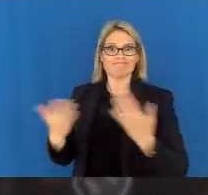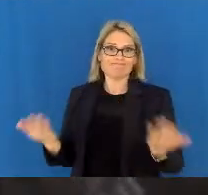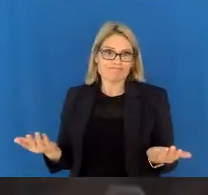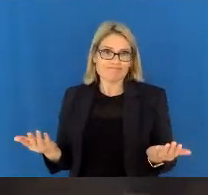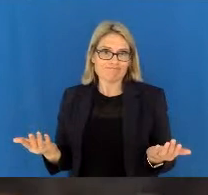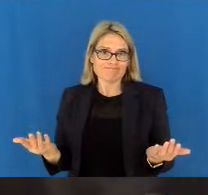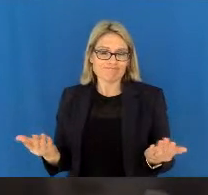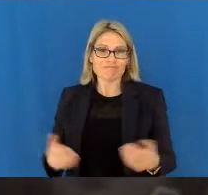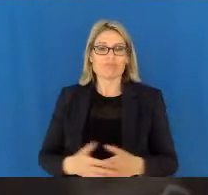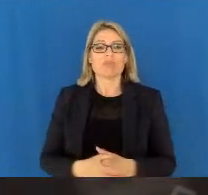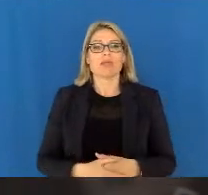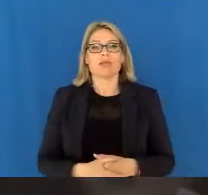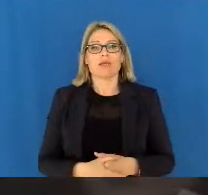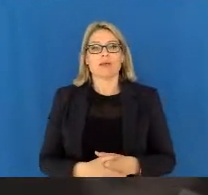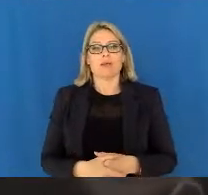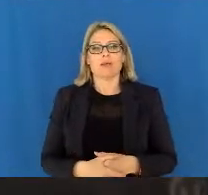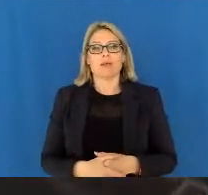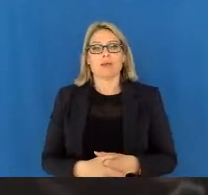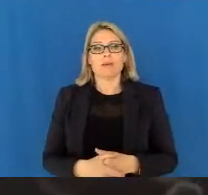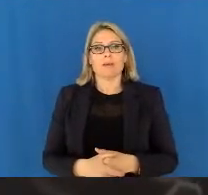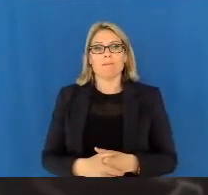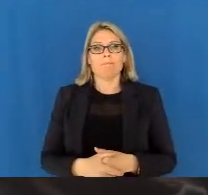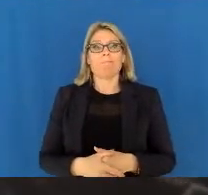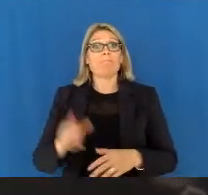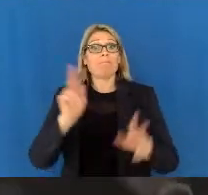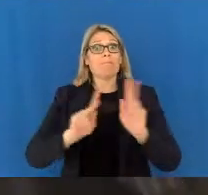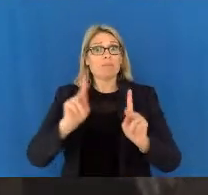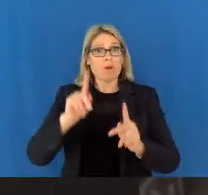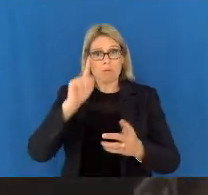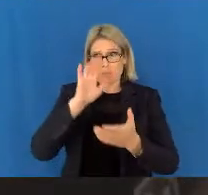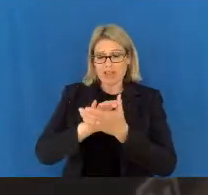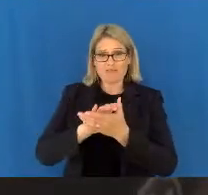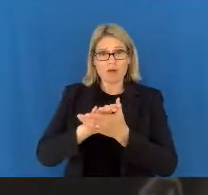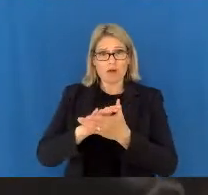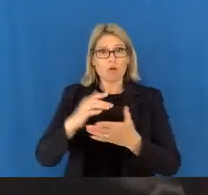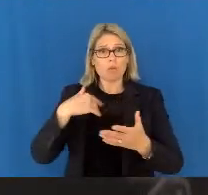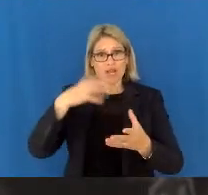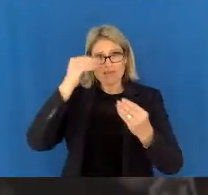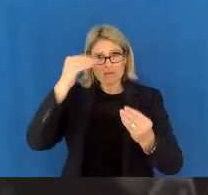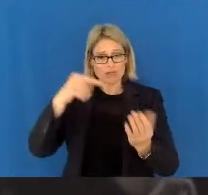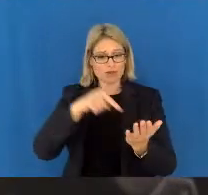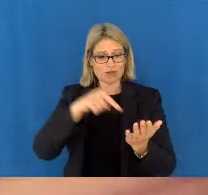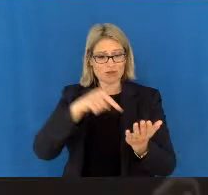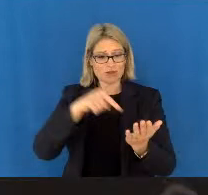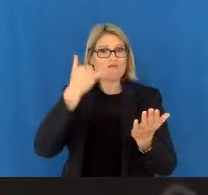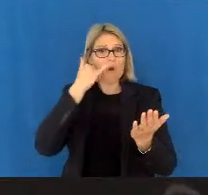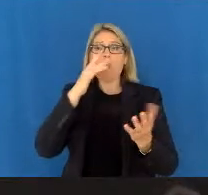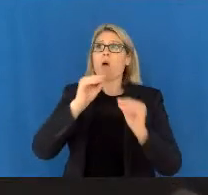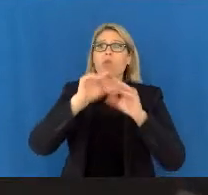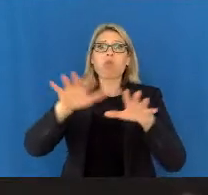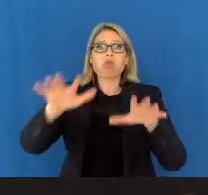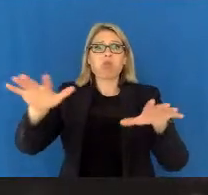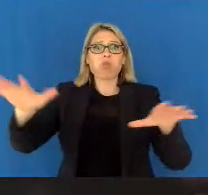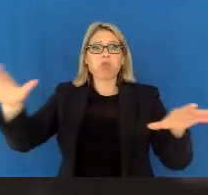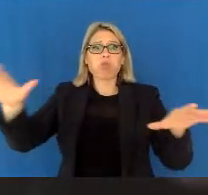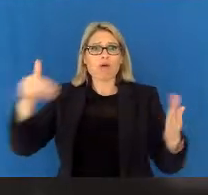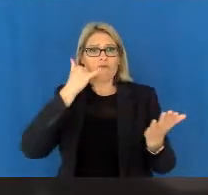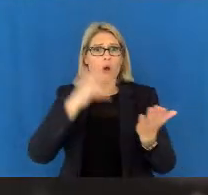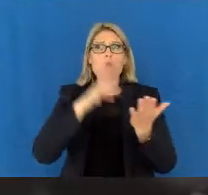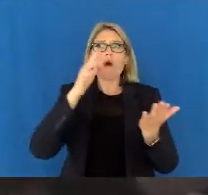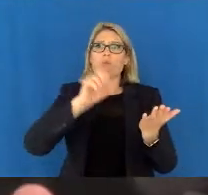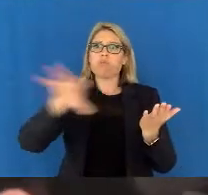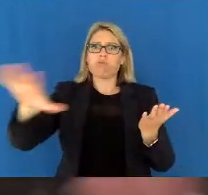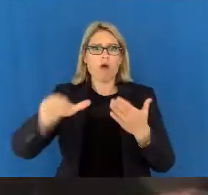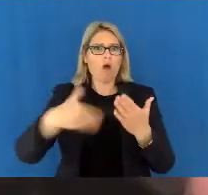false belief that we are giving information in our phone and it'll be available to everyone. But